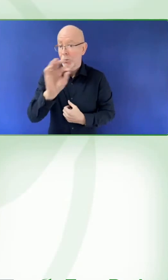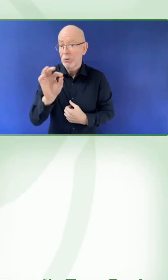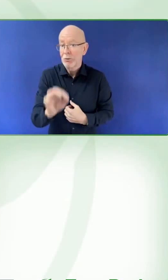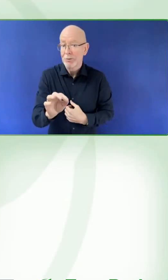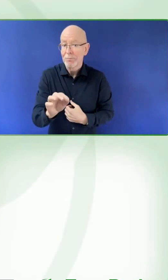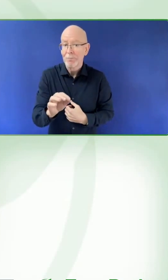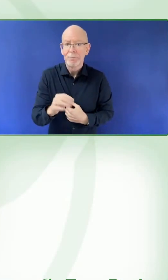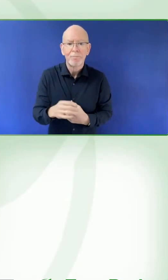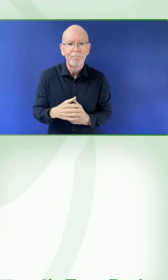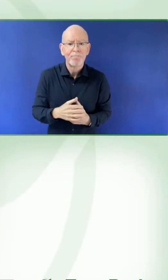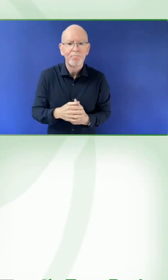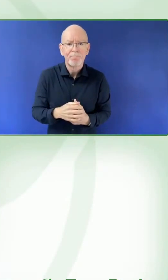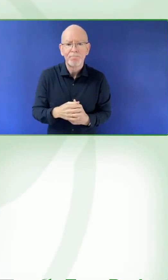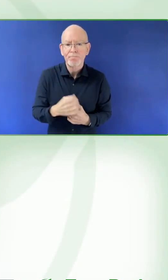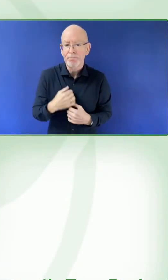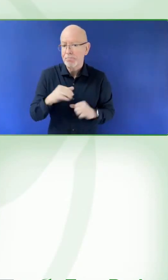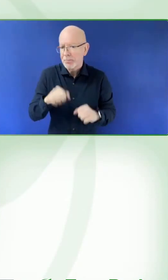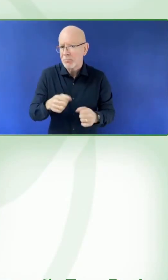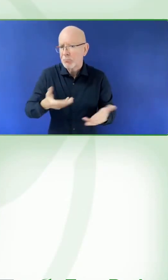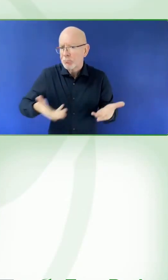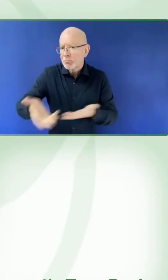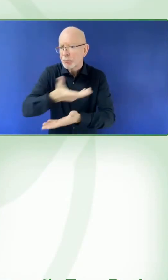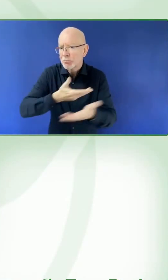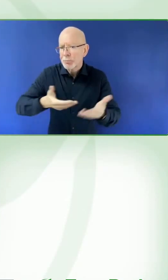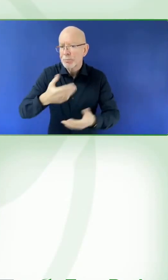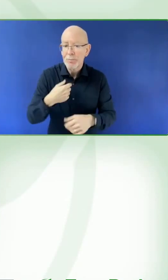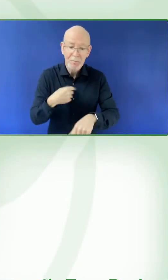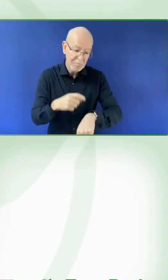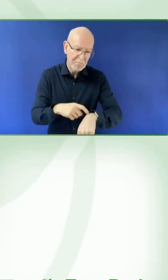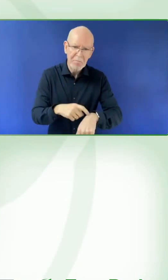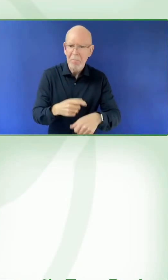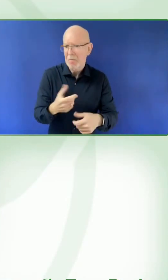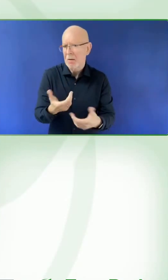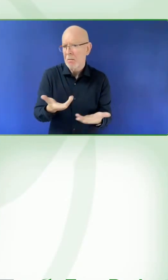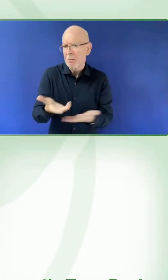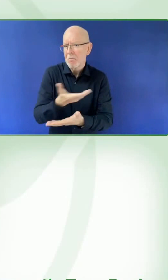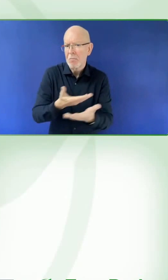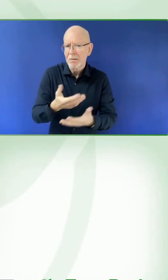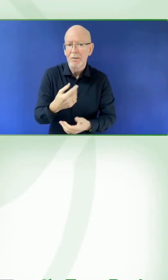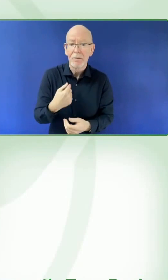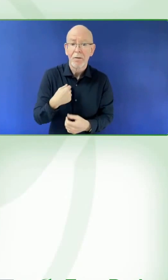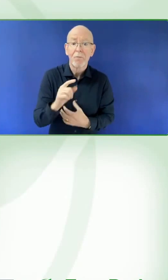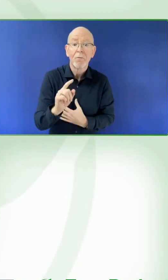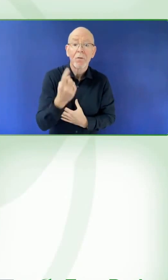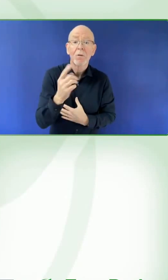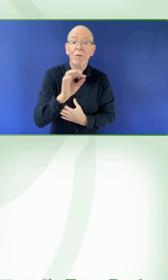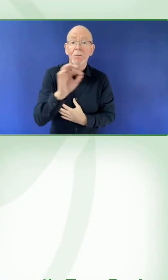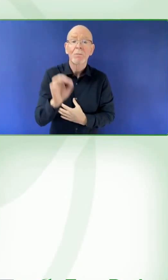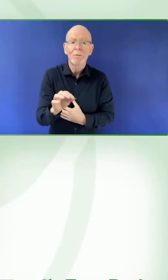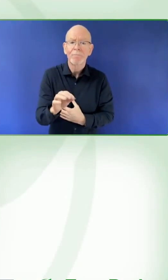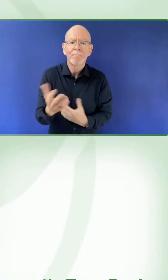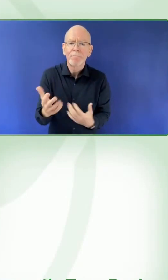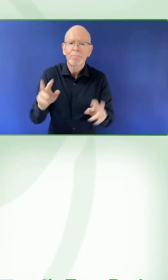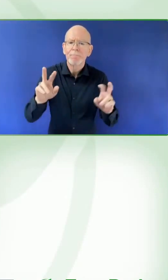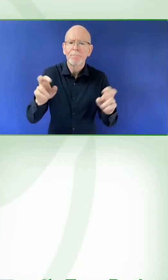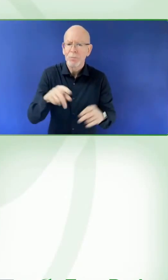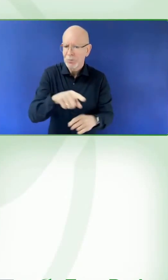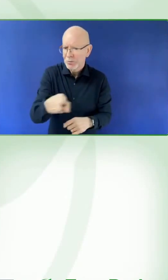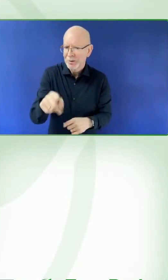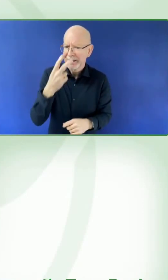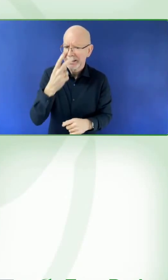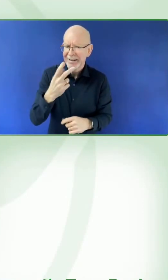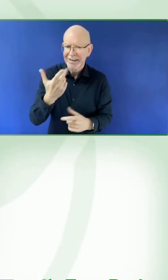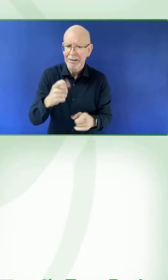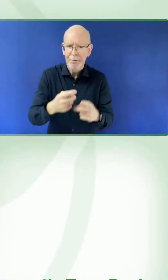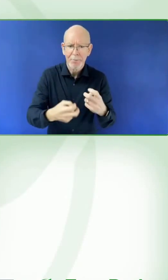secure funding, cultural barriers, awareness of the topic itself, engagement